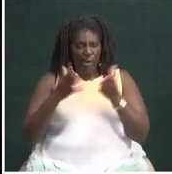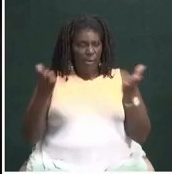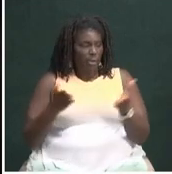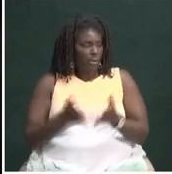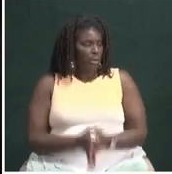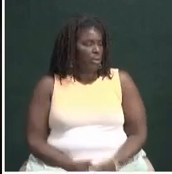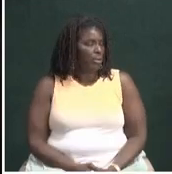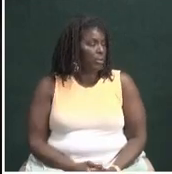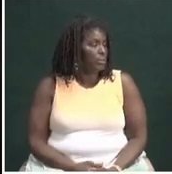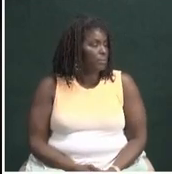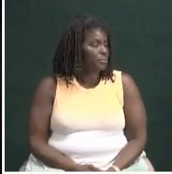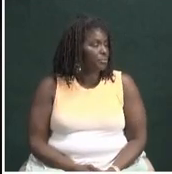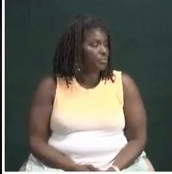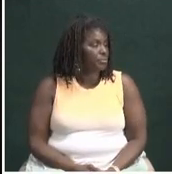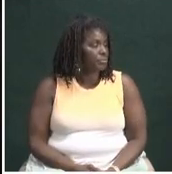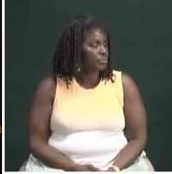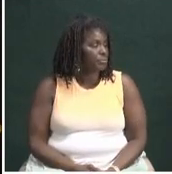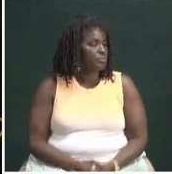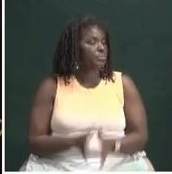here.